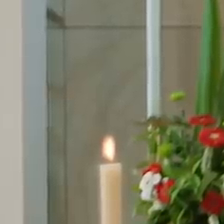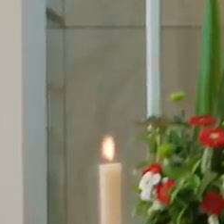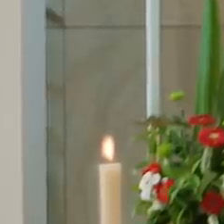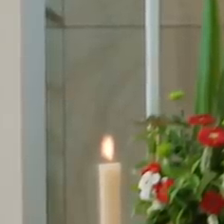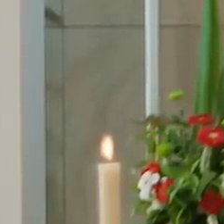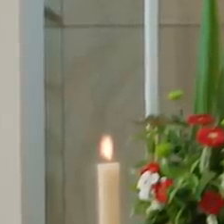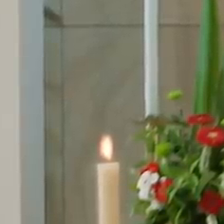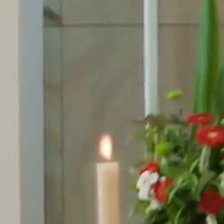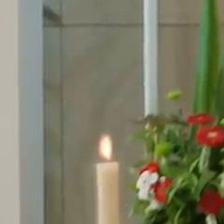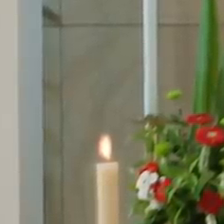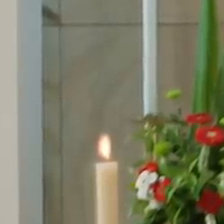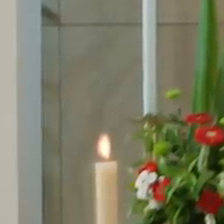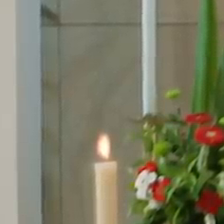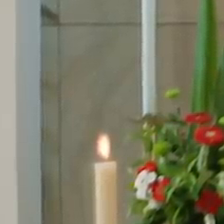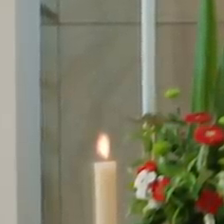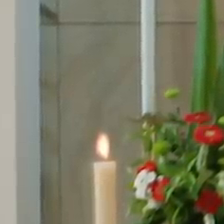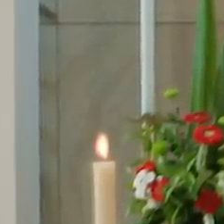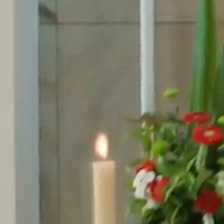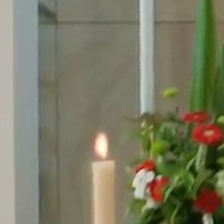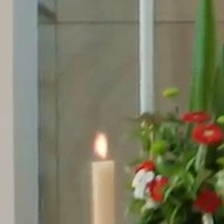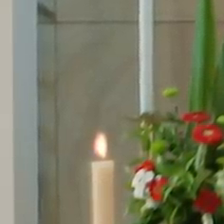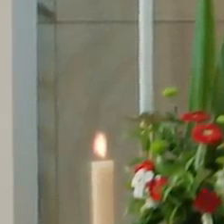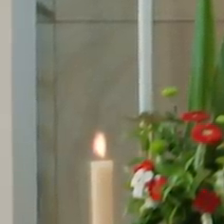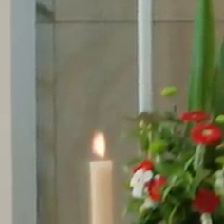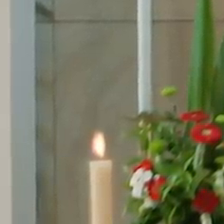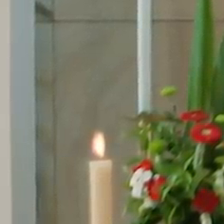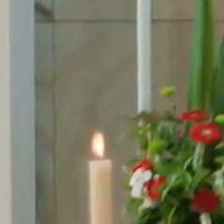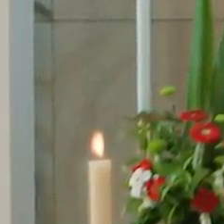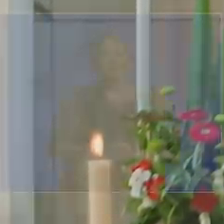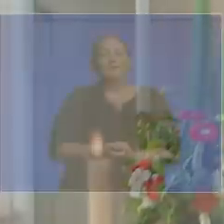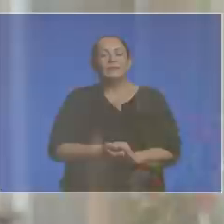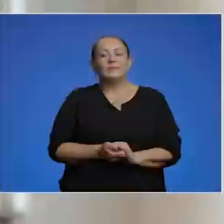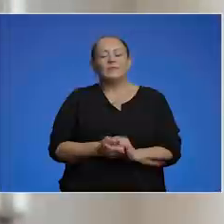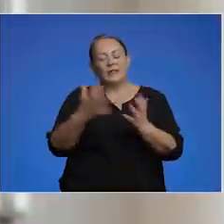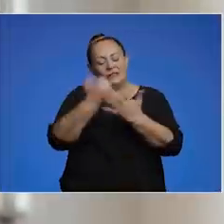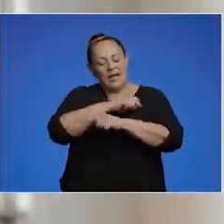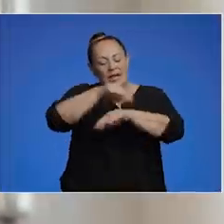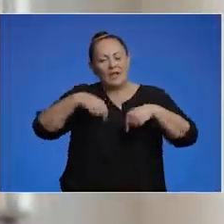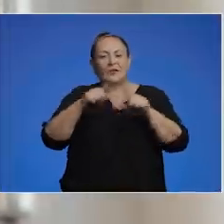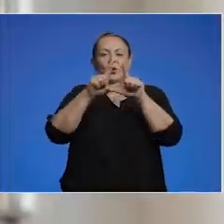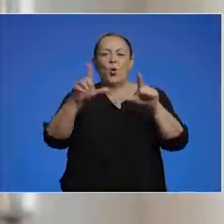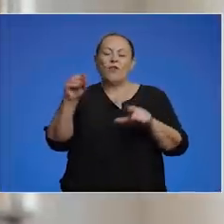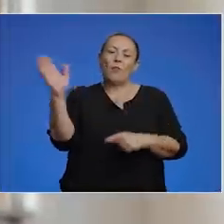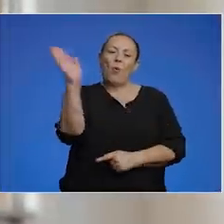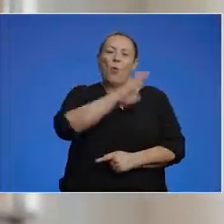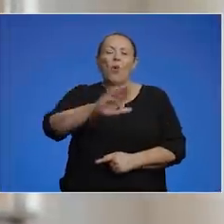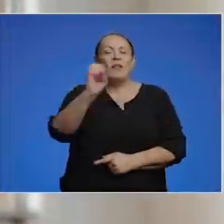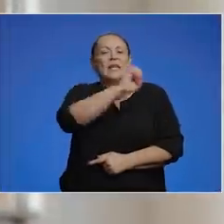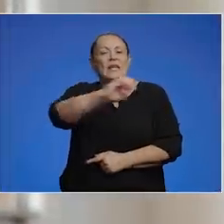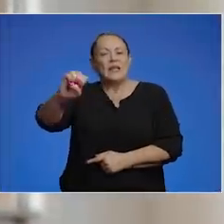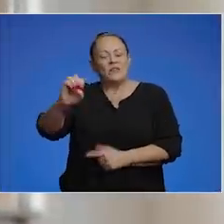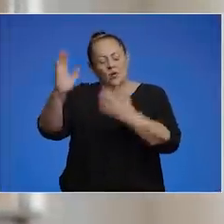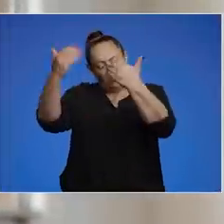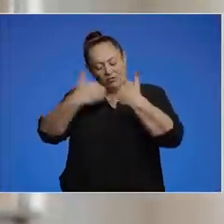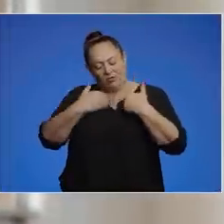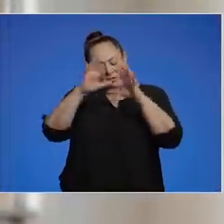us. And lead us not into temptation, but deliver us from evil. Deliver us, Lord, we pray, from every